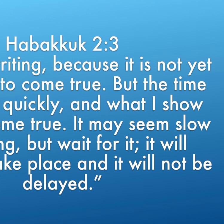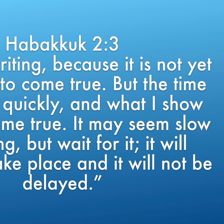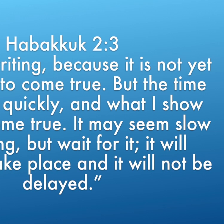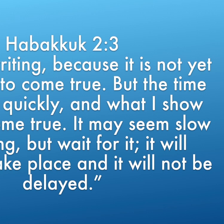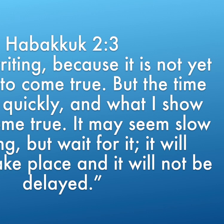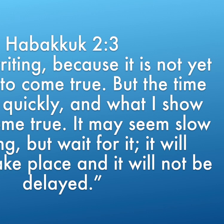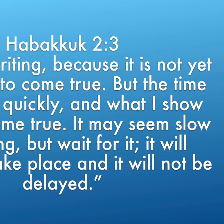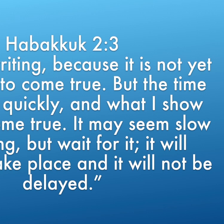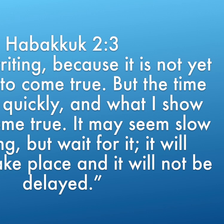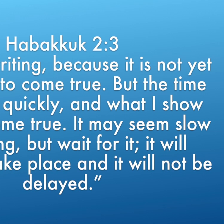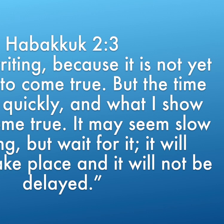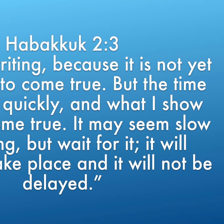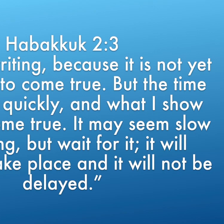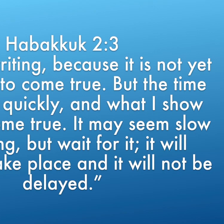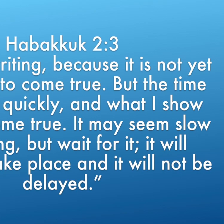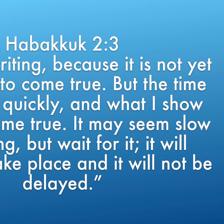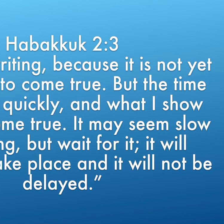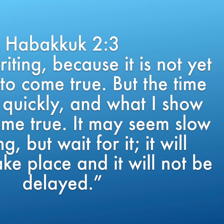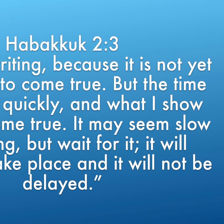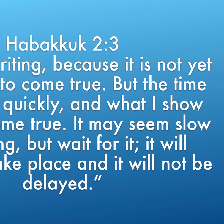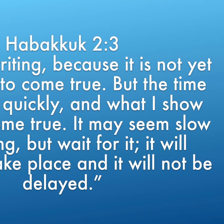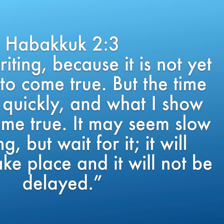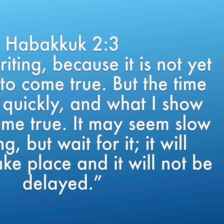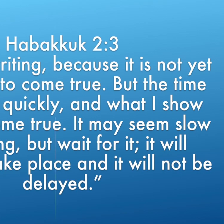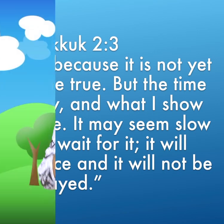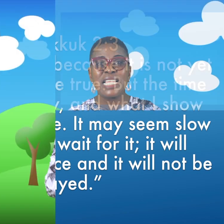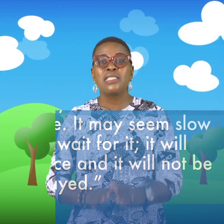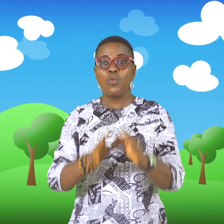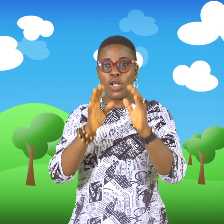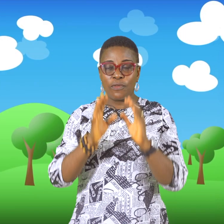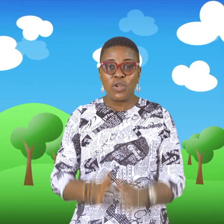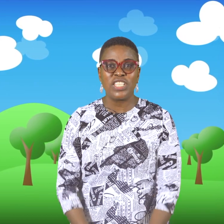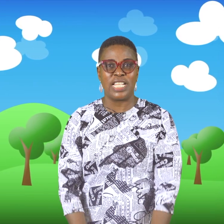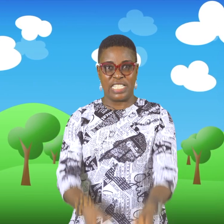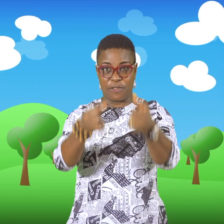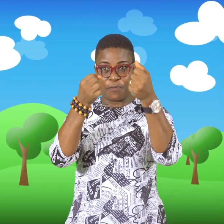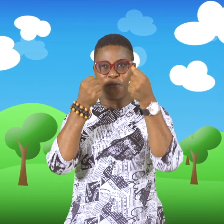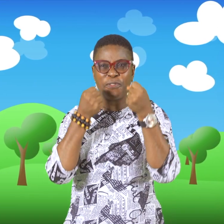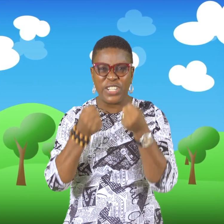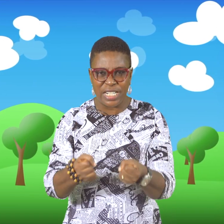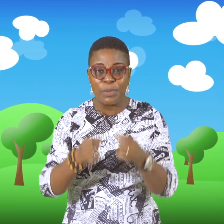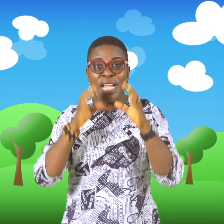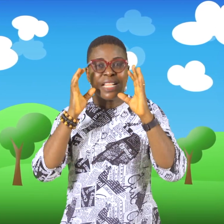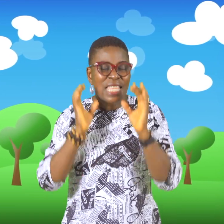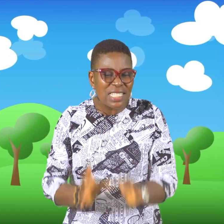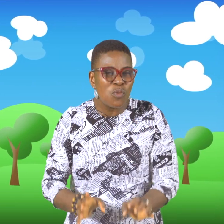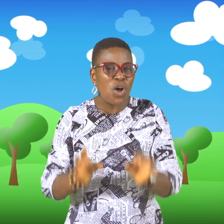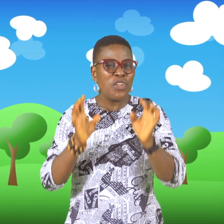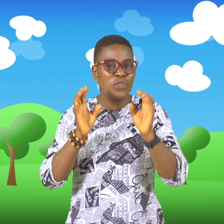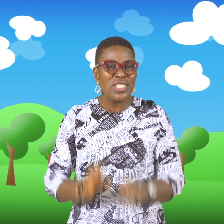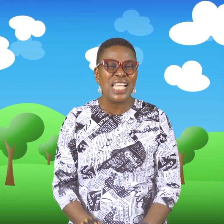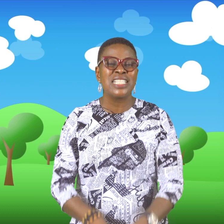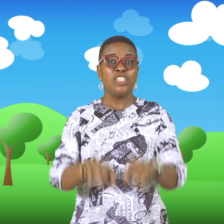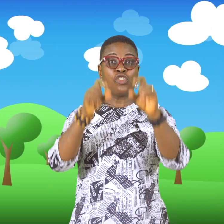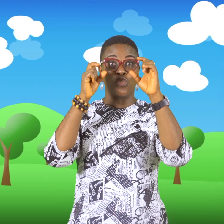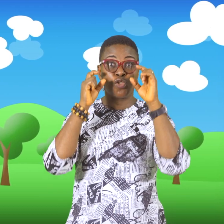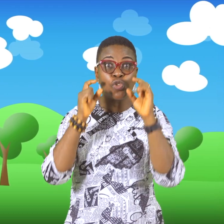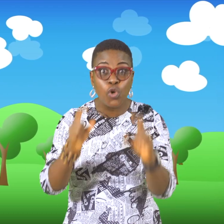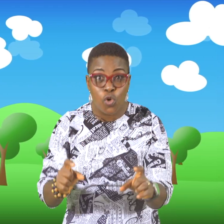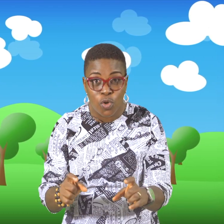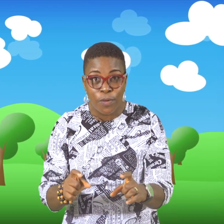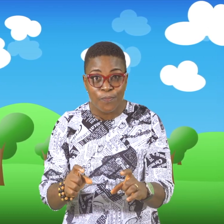be changed. That's the word of God that is steadfast. That's the word of God that is firm. That's the word of God that